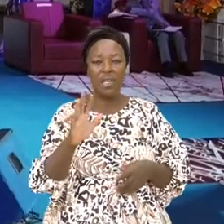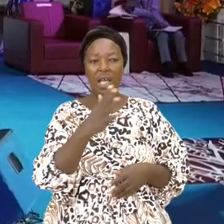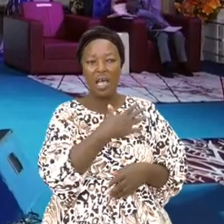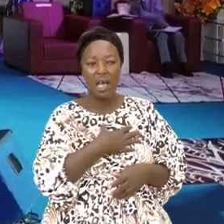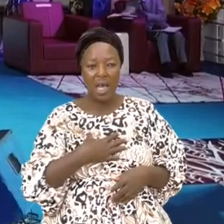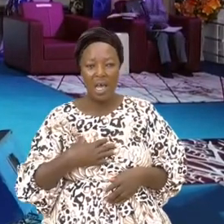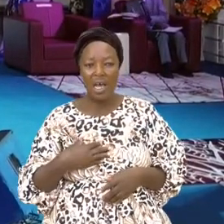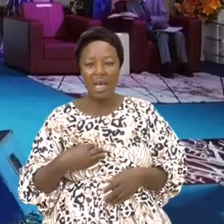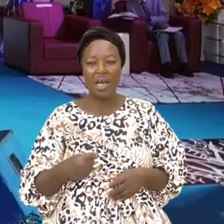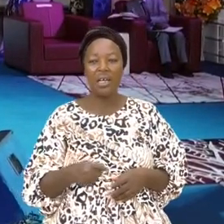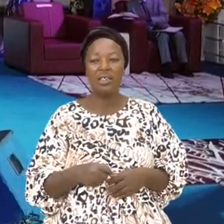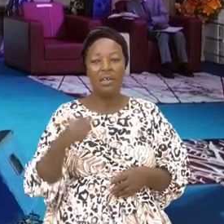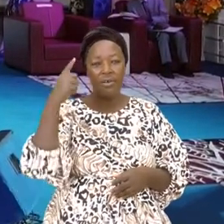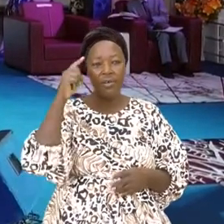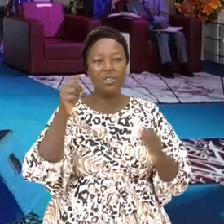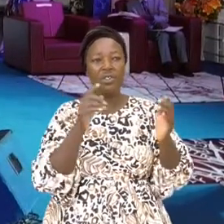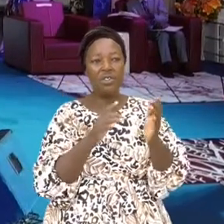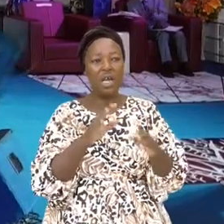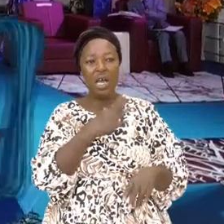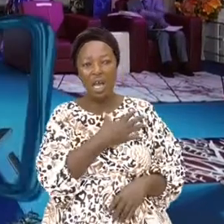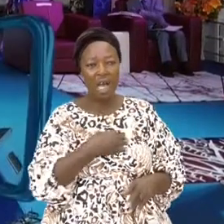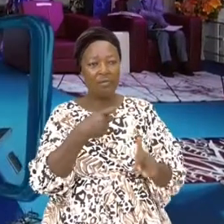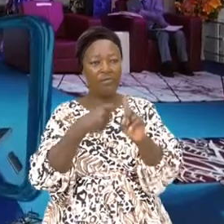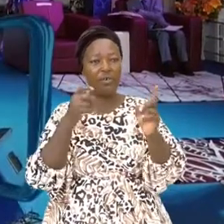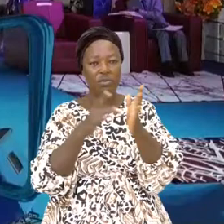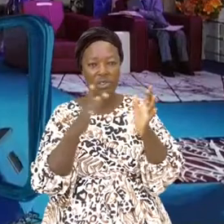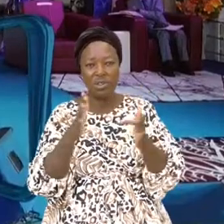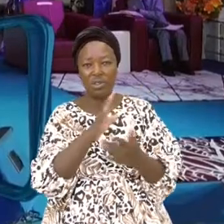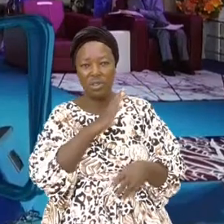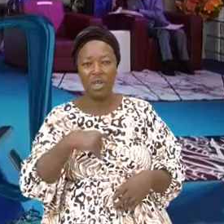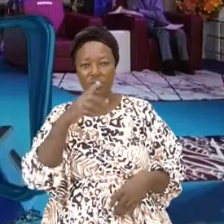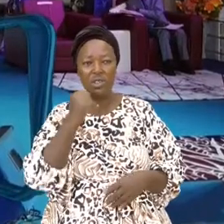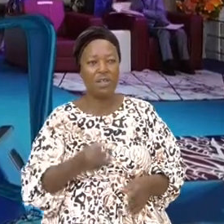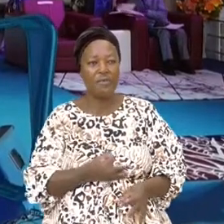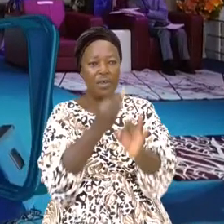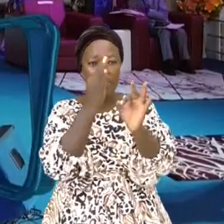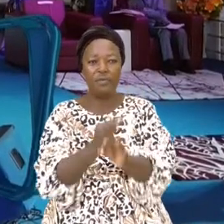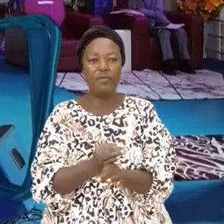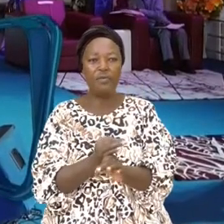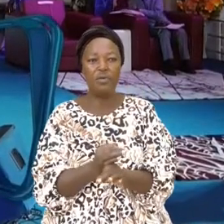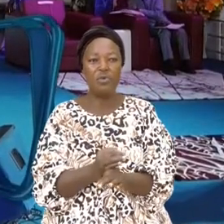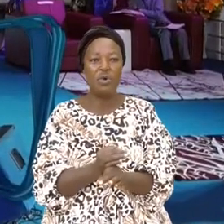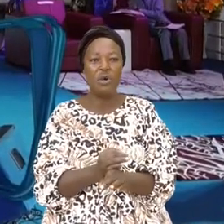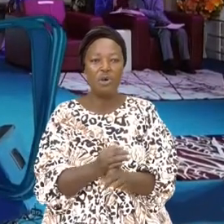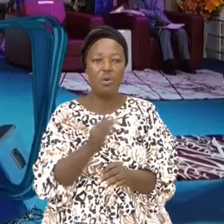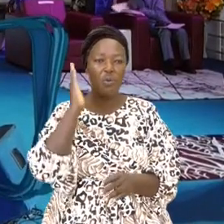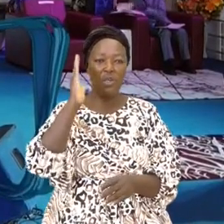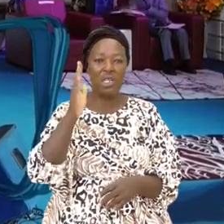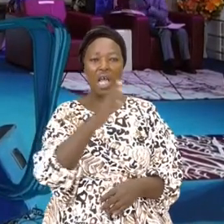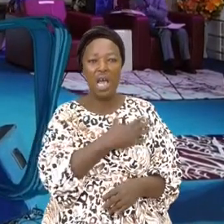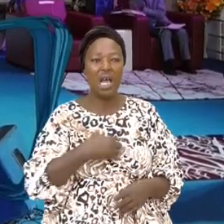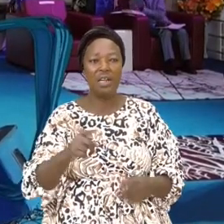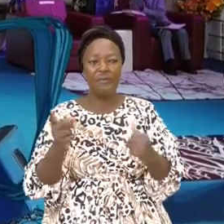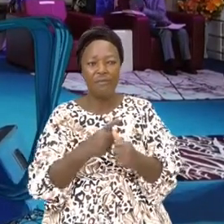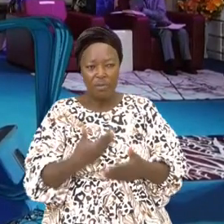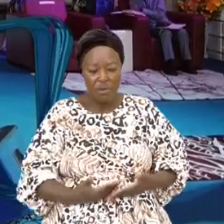from Jesus Christ, who is the faithful witness, and the first begotten of the dead, and